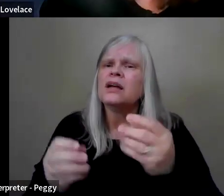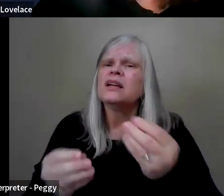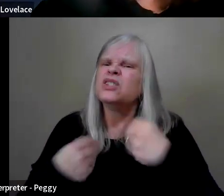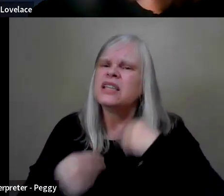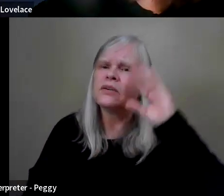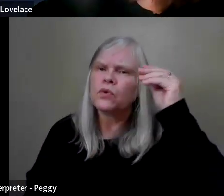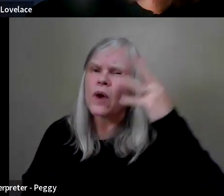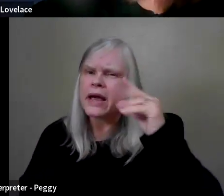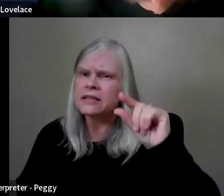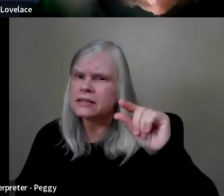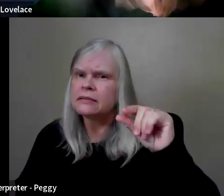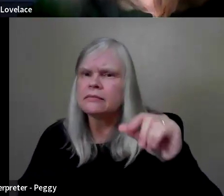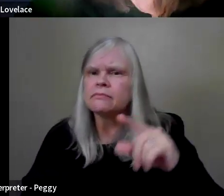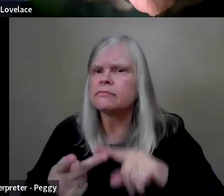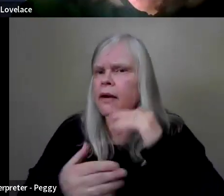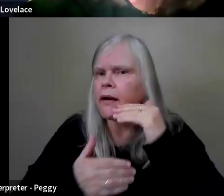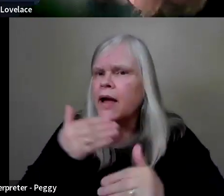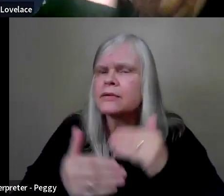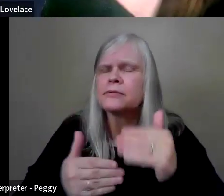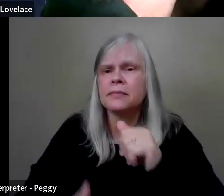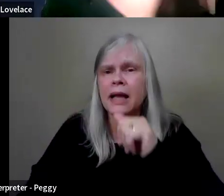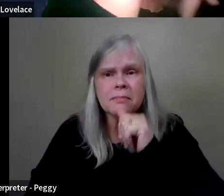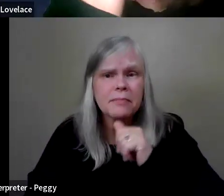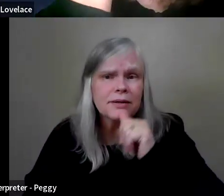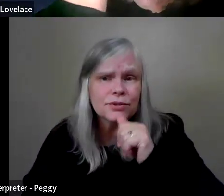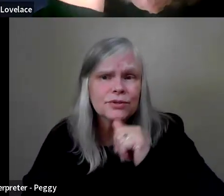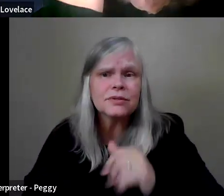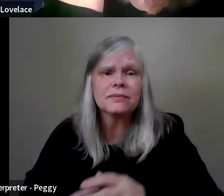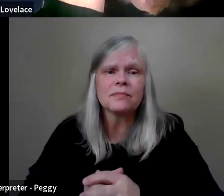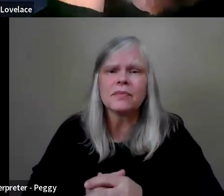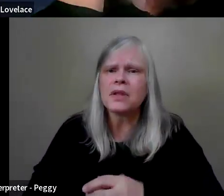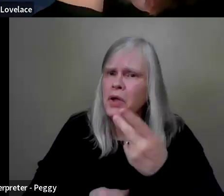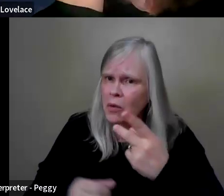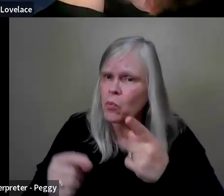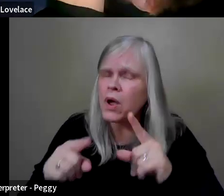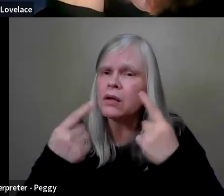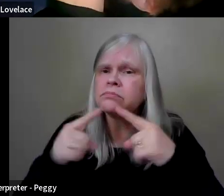kindness, a little patience, and we'll get there.